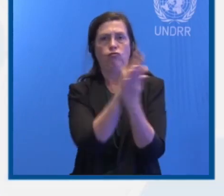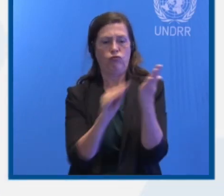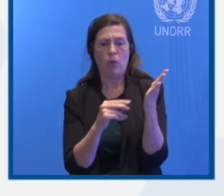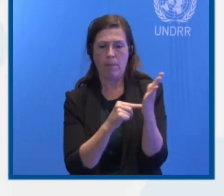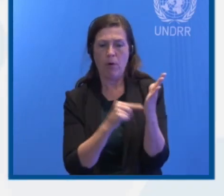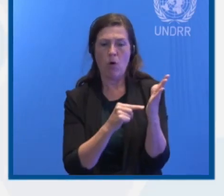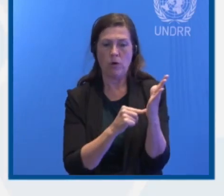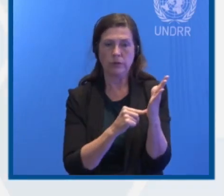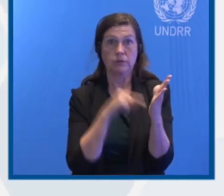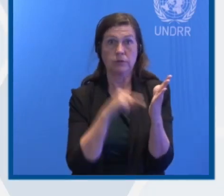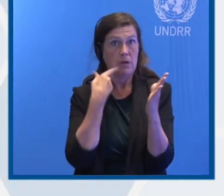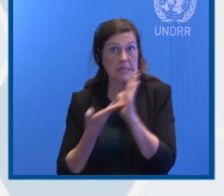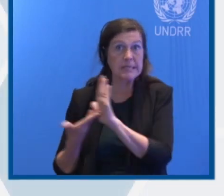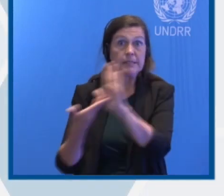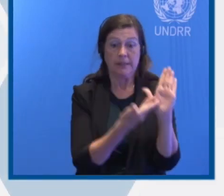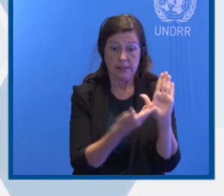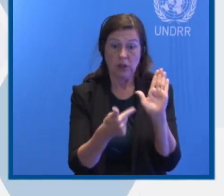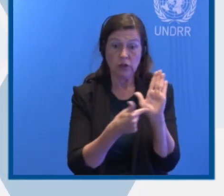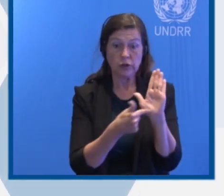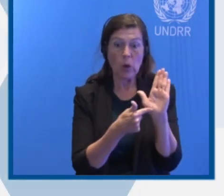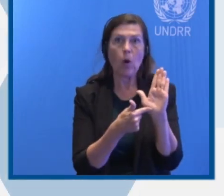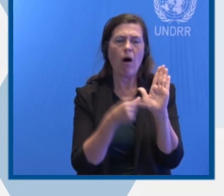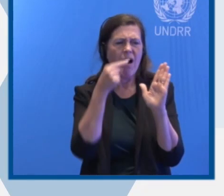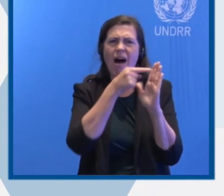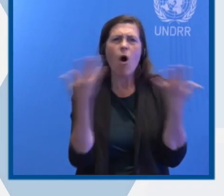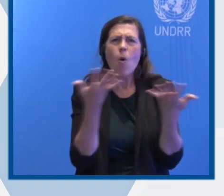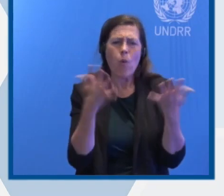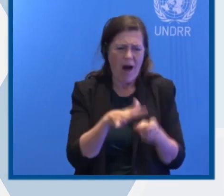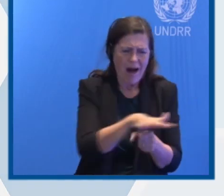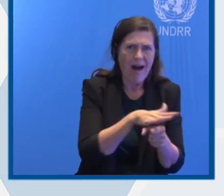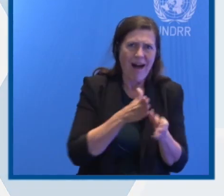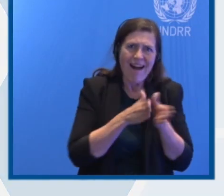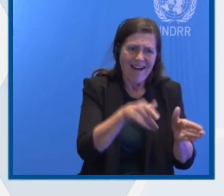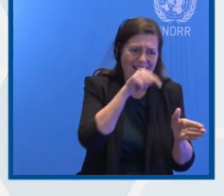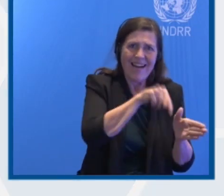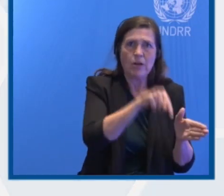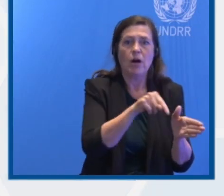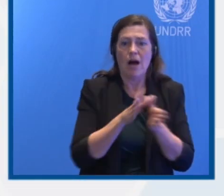of risk which will appear in the following years. For example,